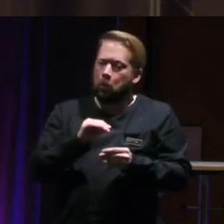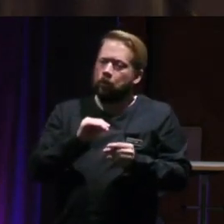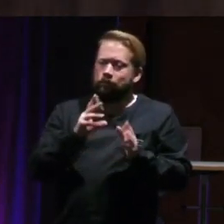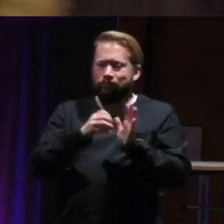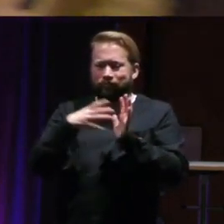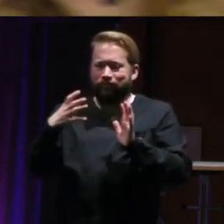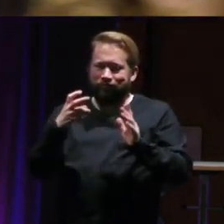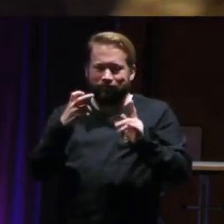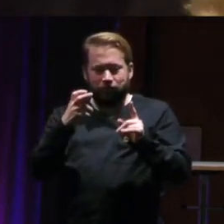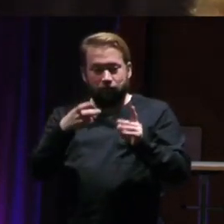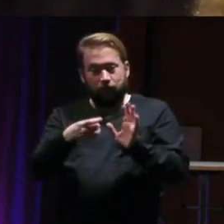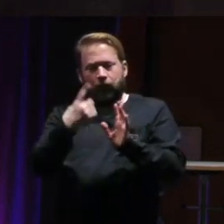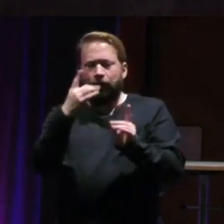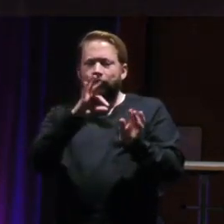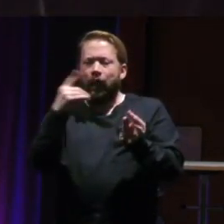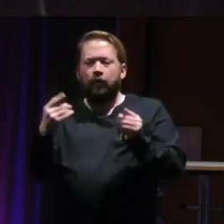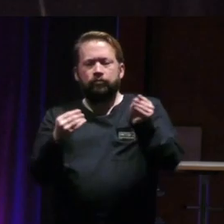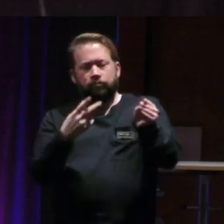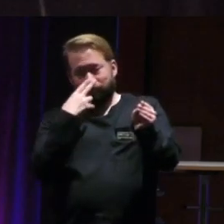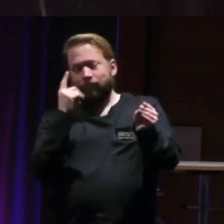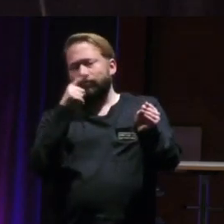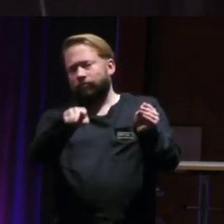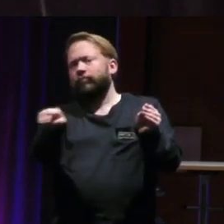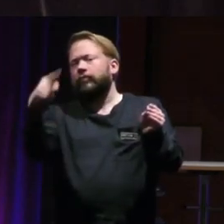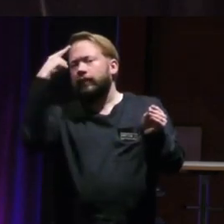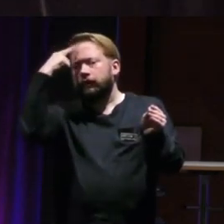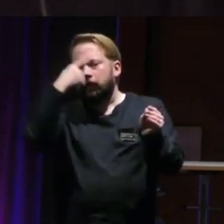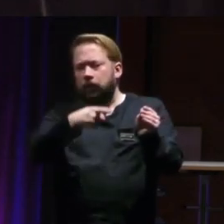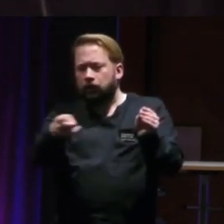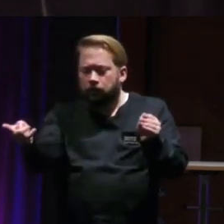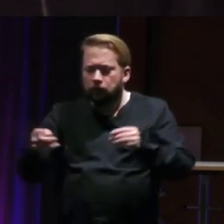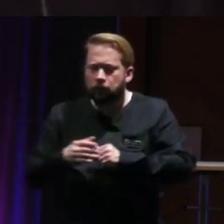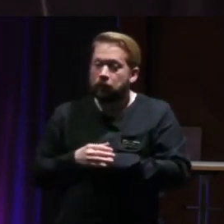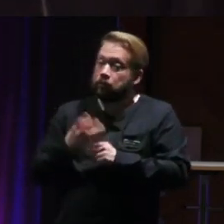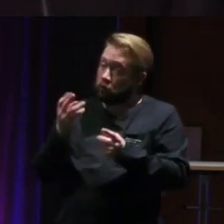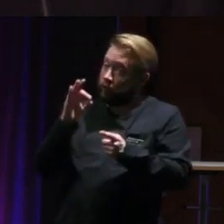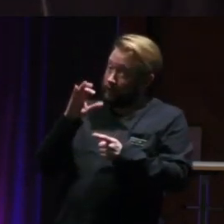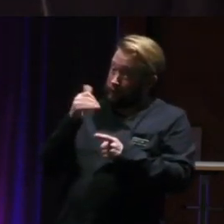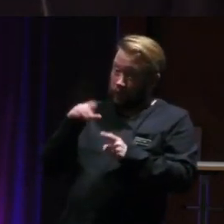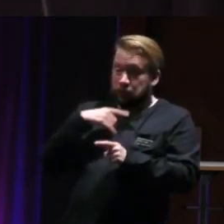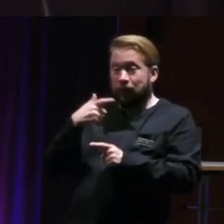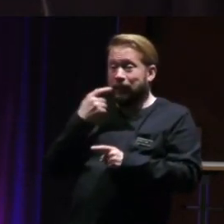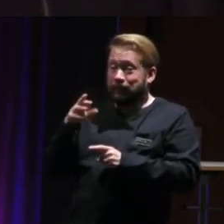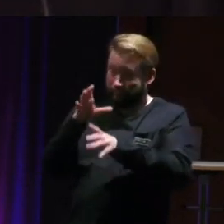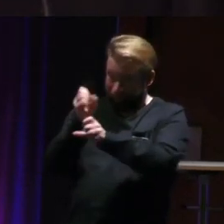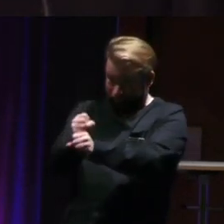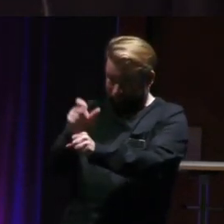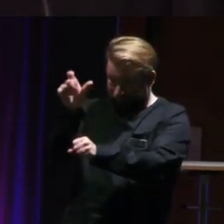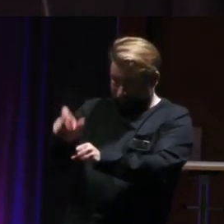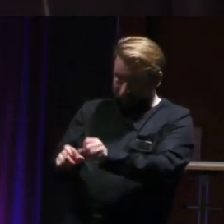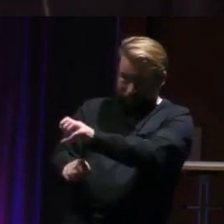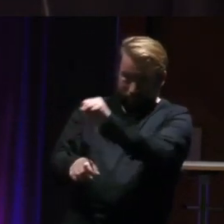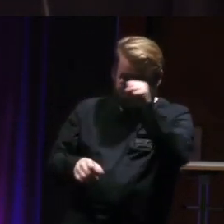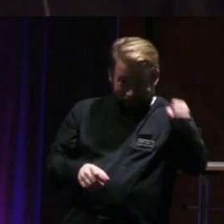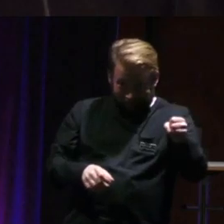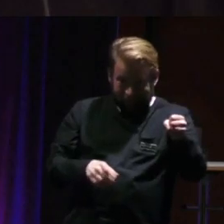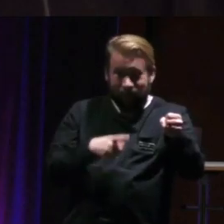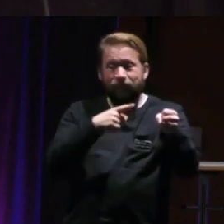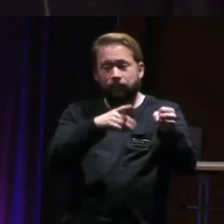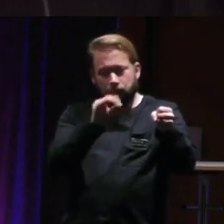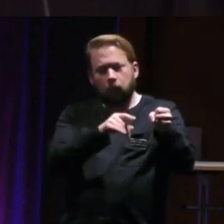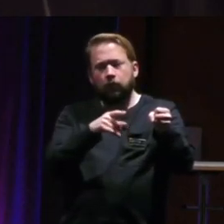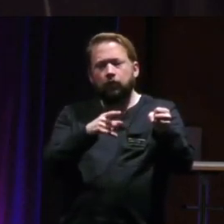How these cases are created? They capture people. They, for example, bring them to the forest. They talk to them that they